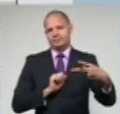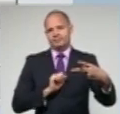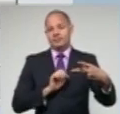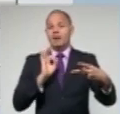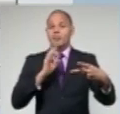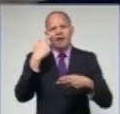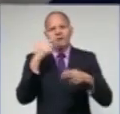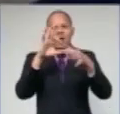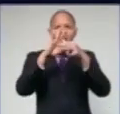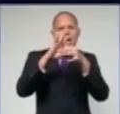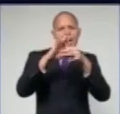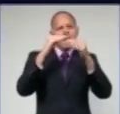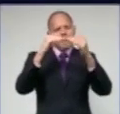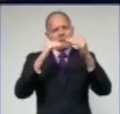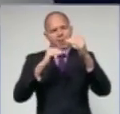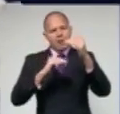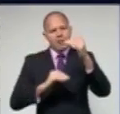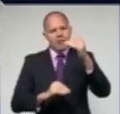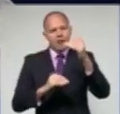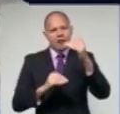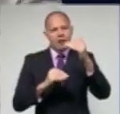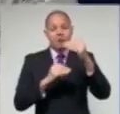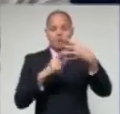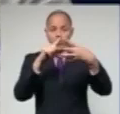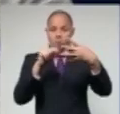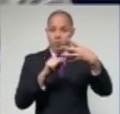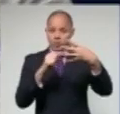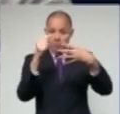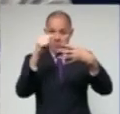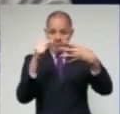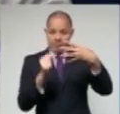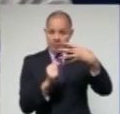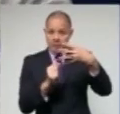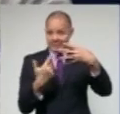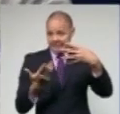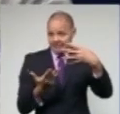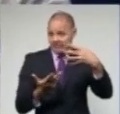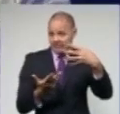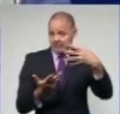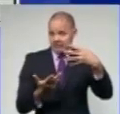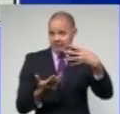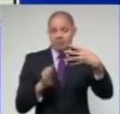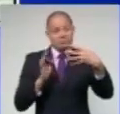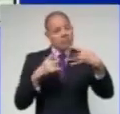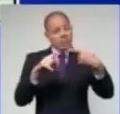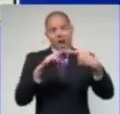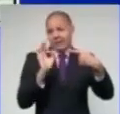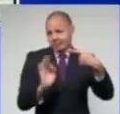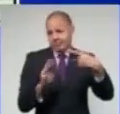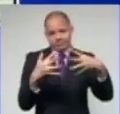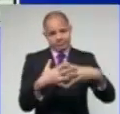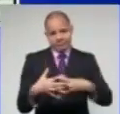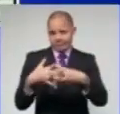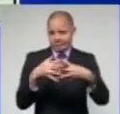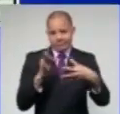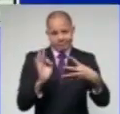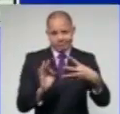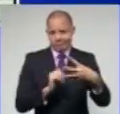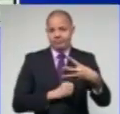2.94%. The United States continues to top the list of the worst affected countries by the pandemic, with